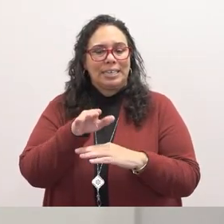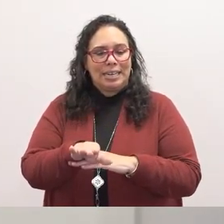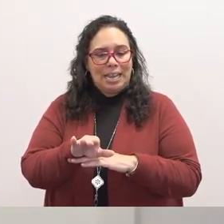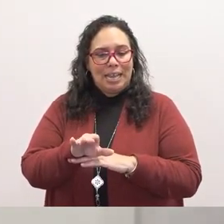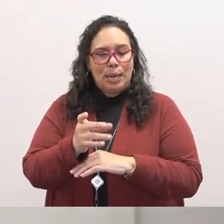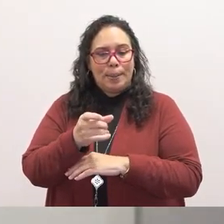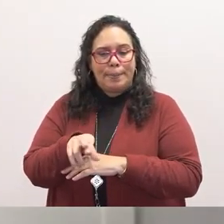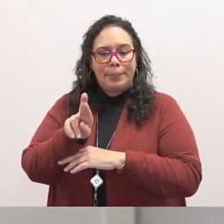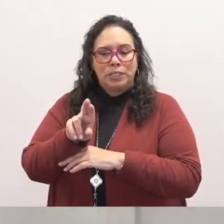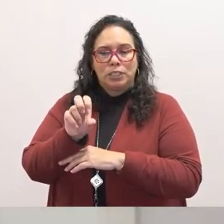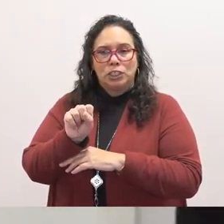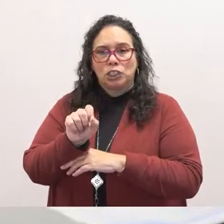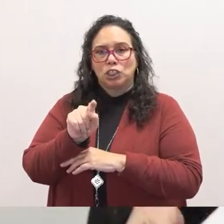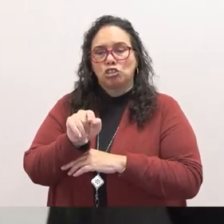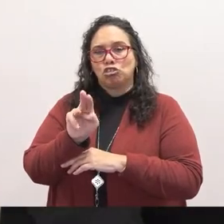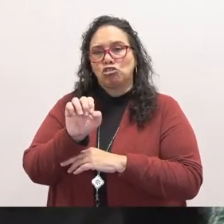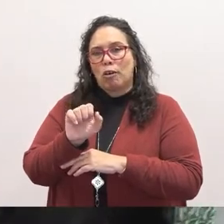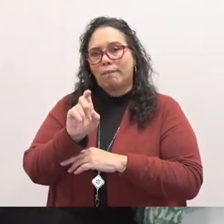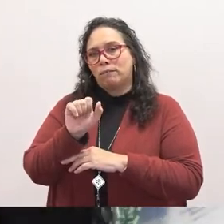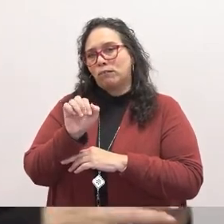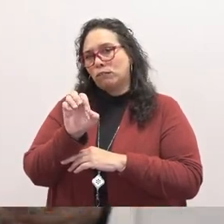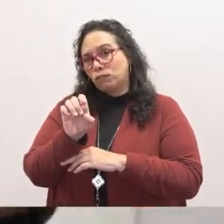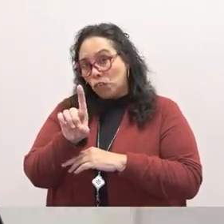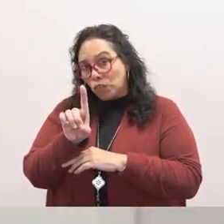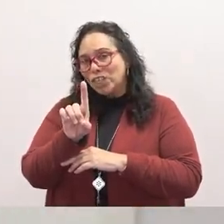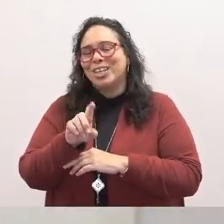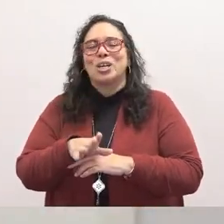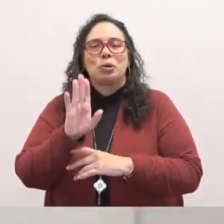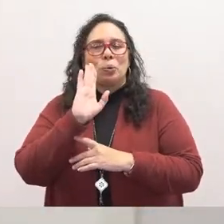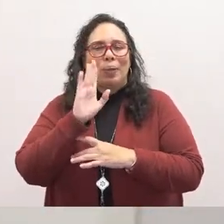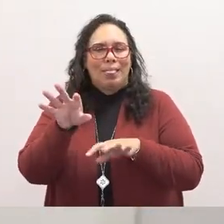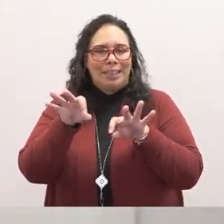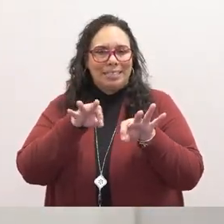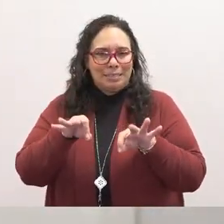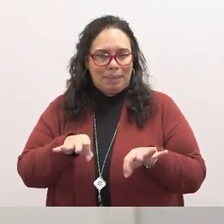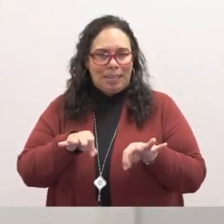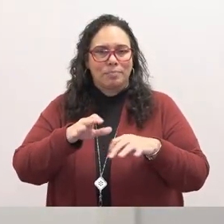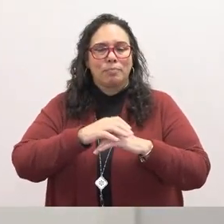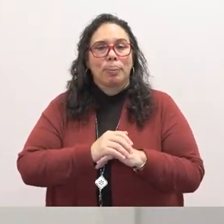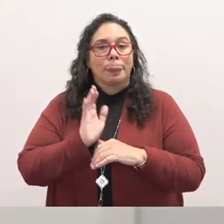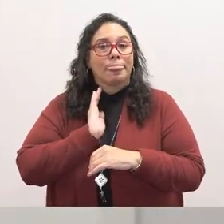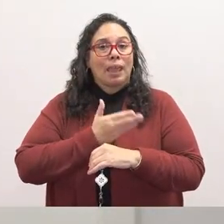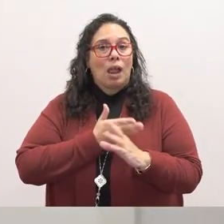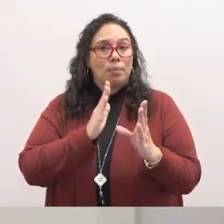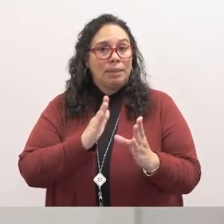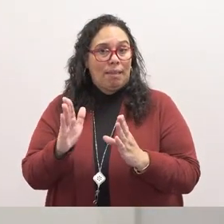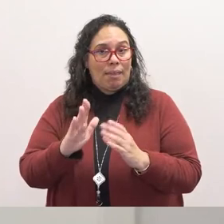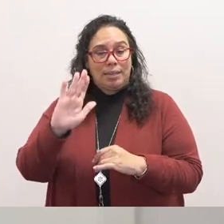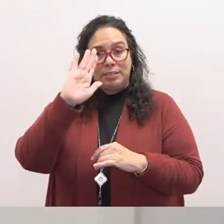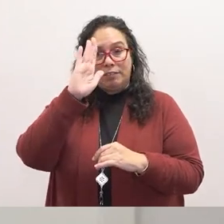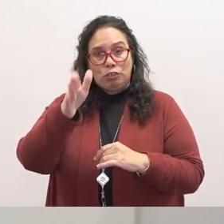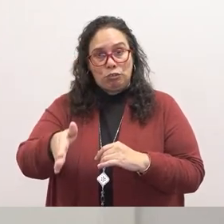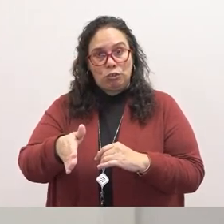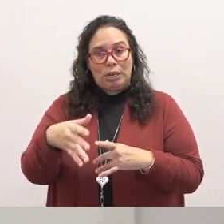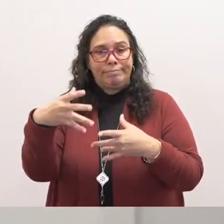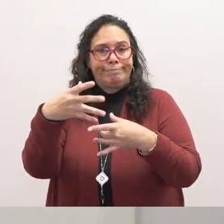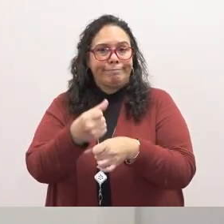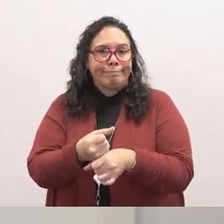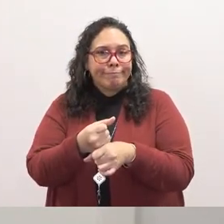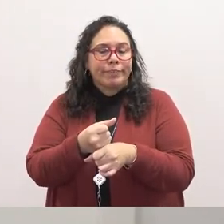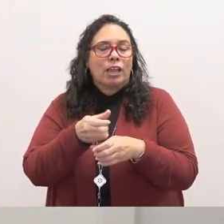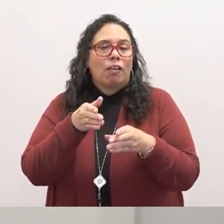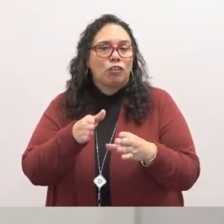will address the Brown Act and ethics for Board of Education members. Our plan is that in the future, an abbreviated version of